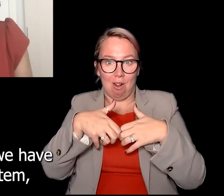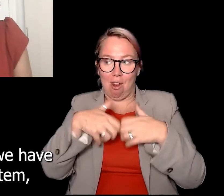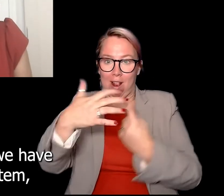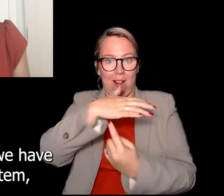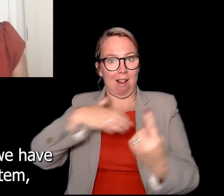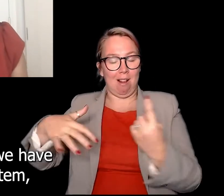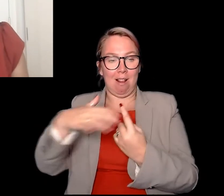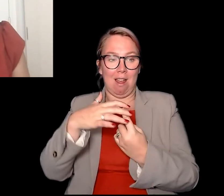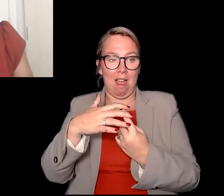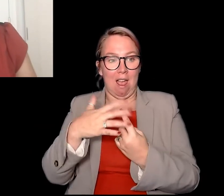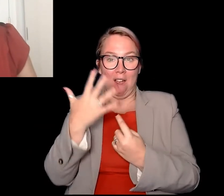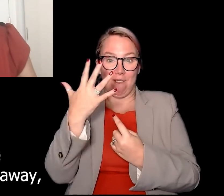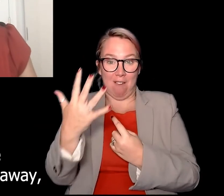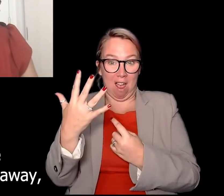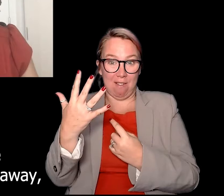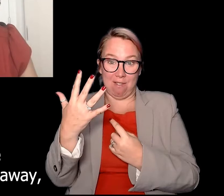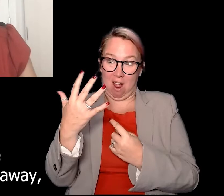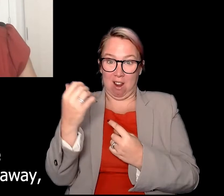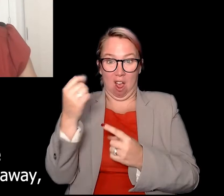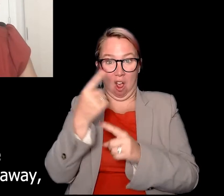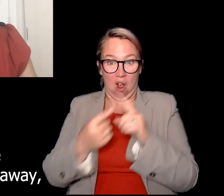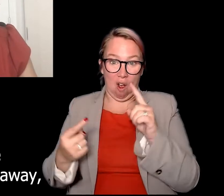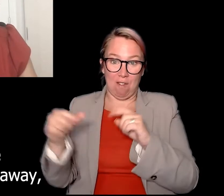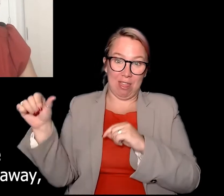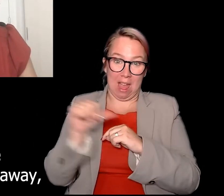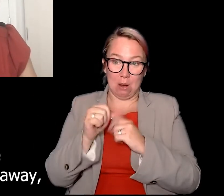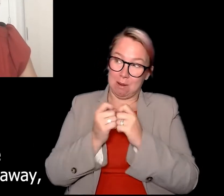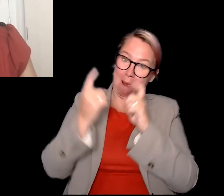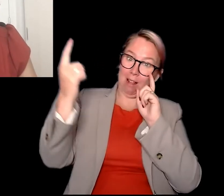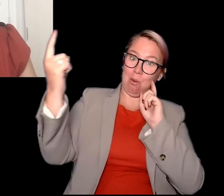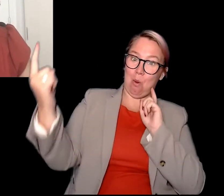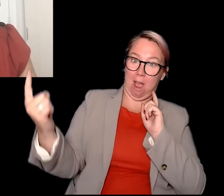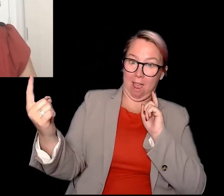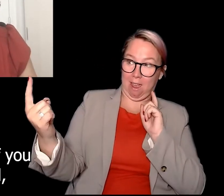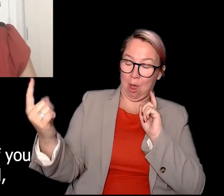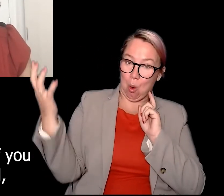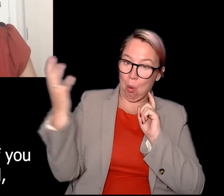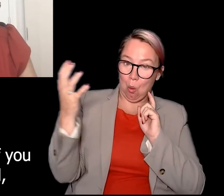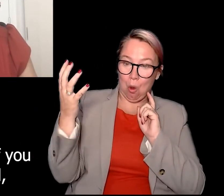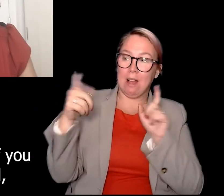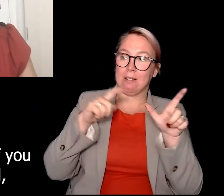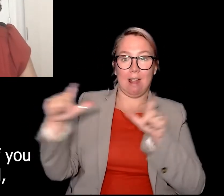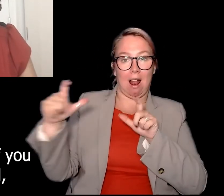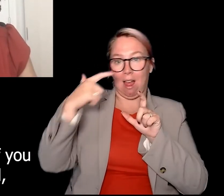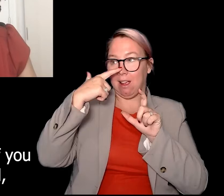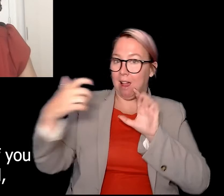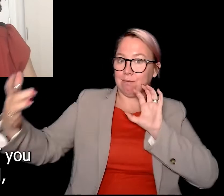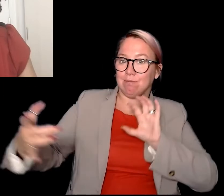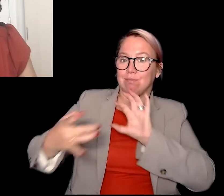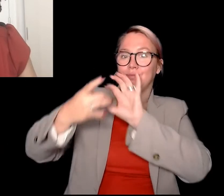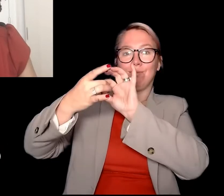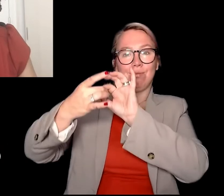in the technology ecosystem. We can be about 5.5 thousand miles away, further away from any of you probably at